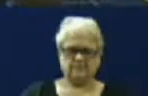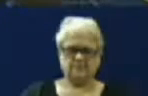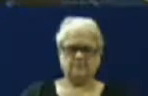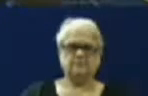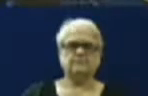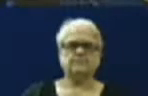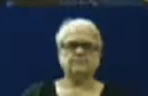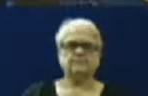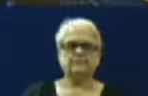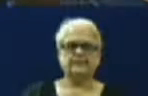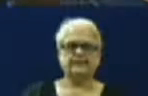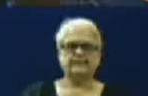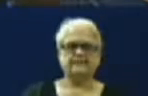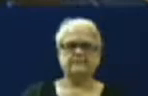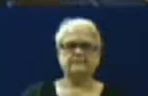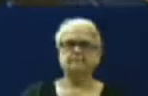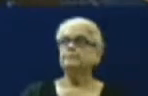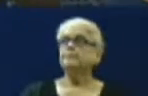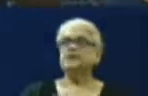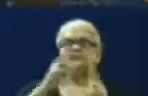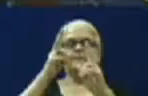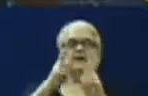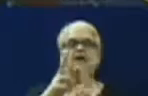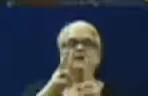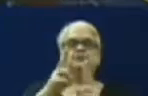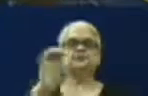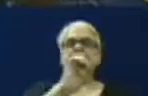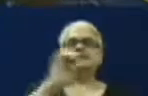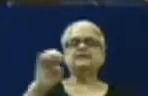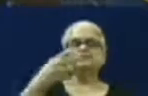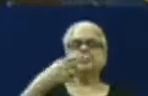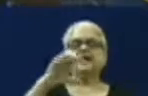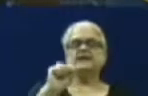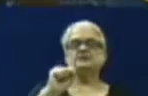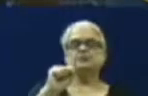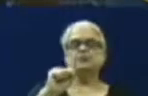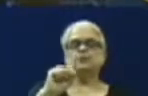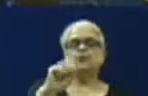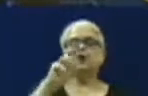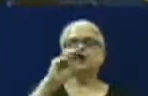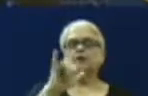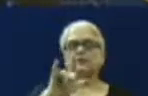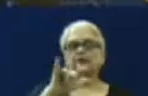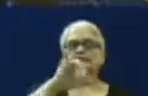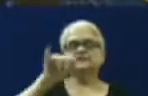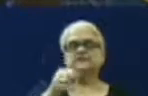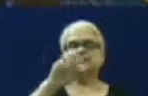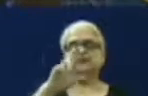Okay, thank you very much. At this point, it's my honor to present the Eastern High School Army JROTC.